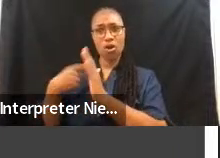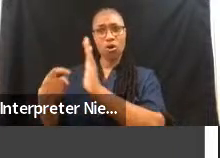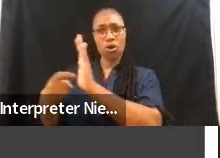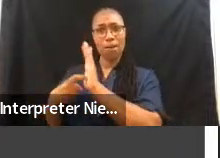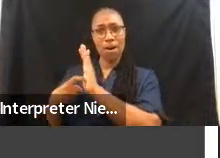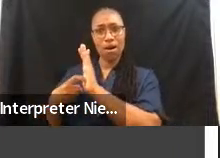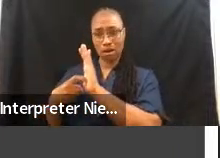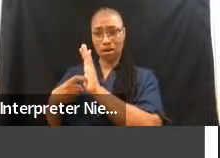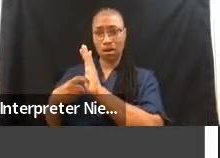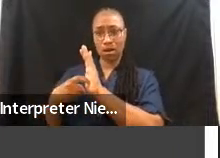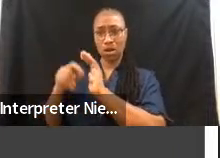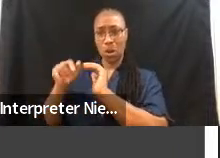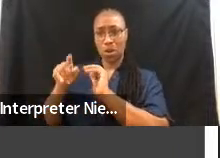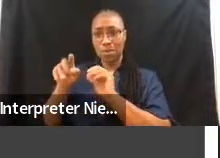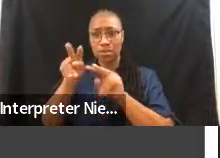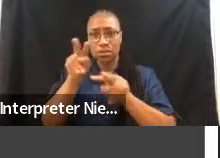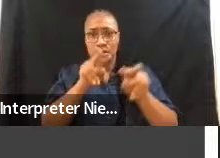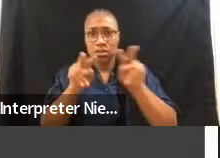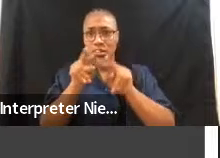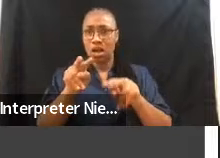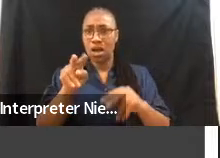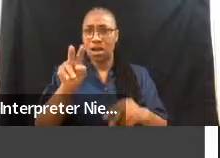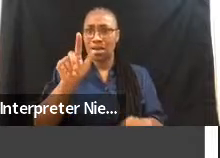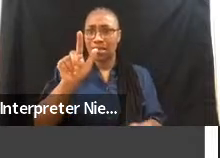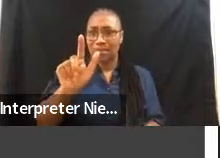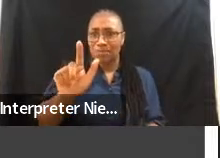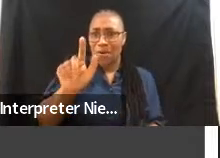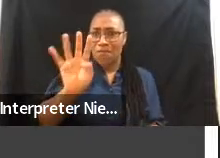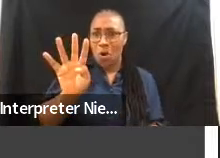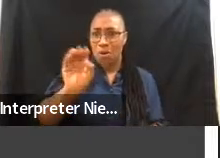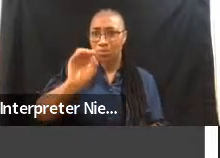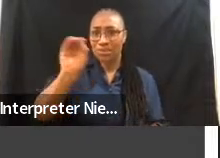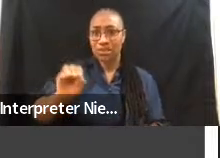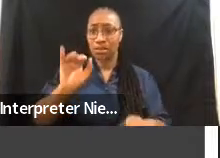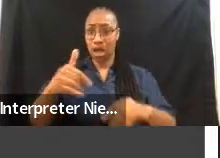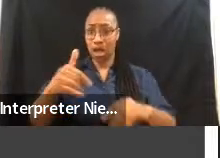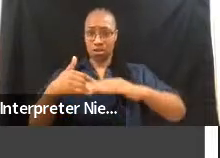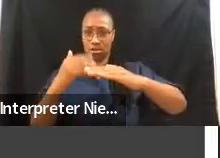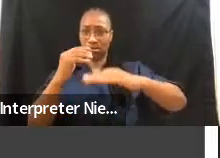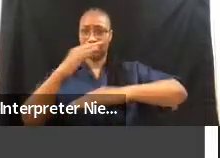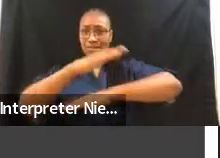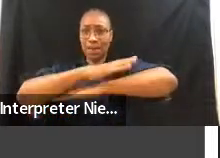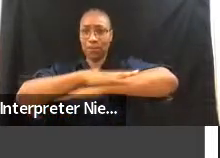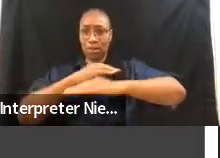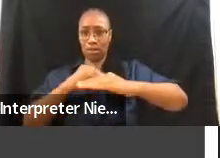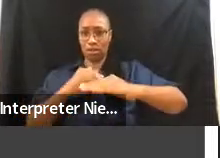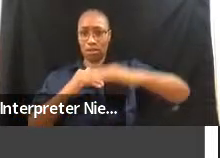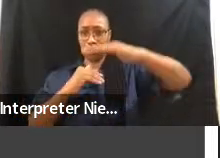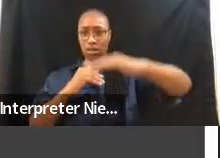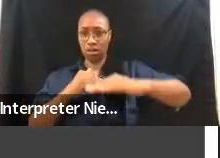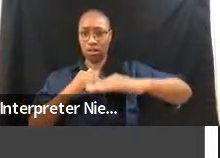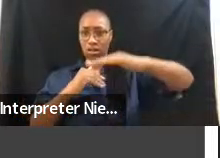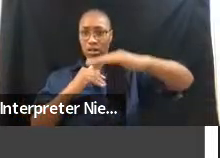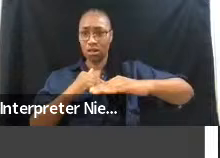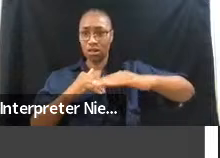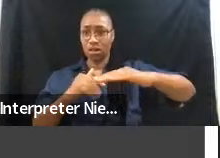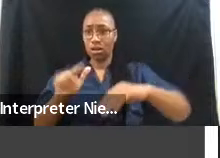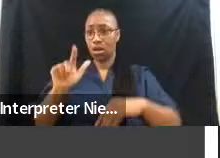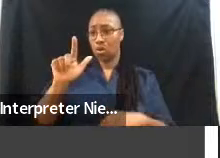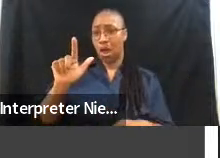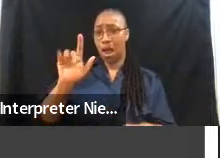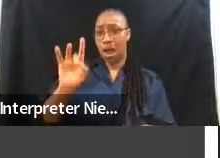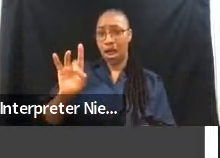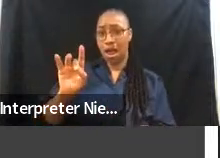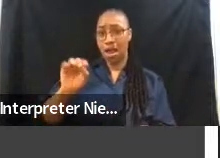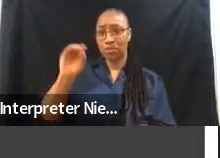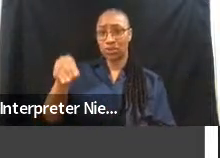68% could not accommodate patients who could not independently transfer onto an exam table. 76 had